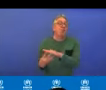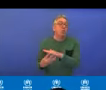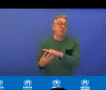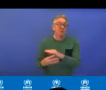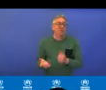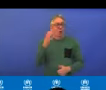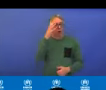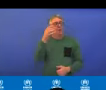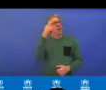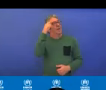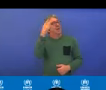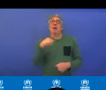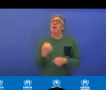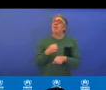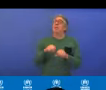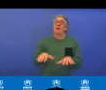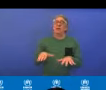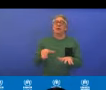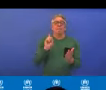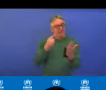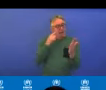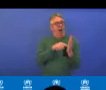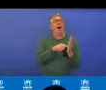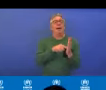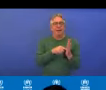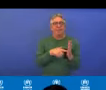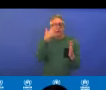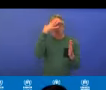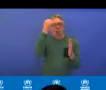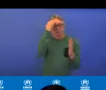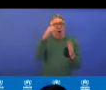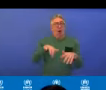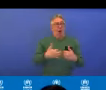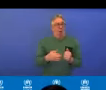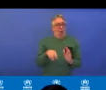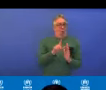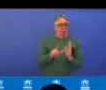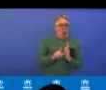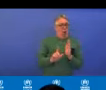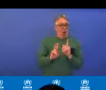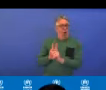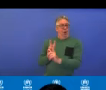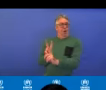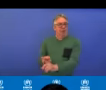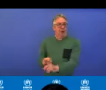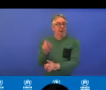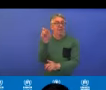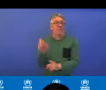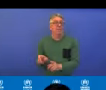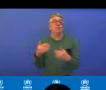implementation, that they have these trigger points to also remember and think about how the particular situation of displacement and statelessness